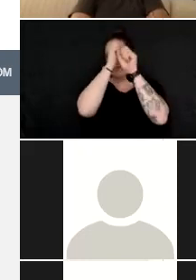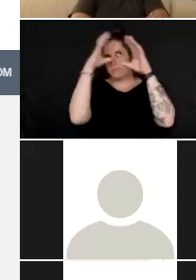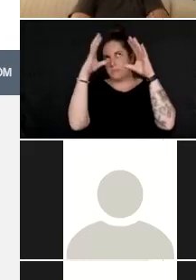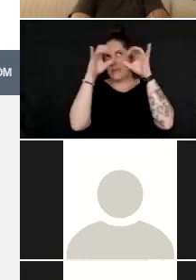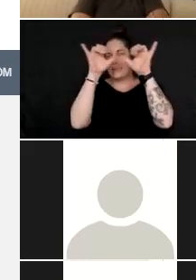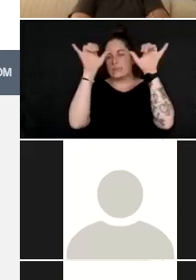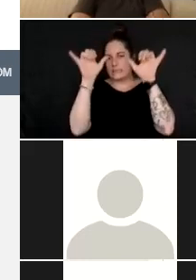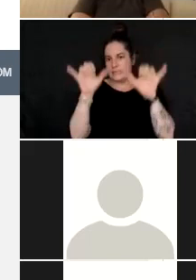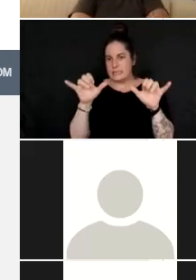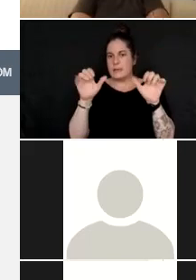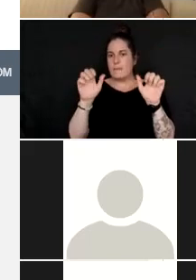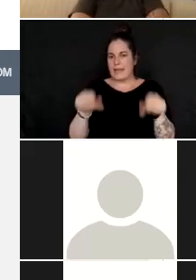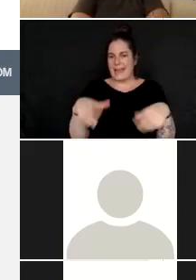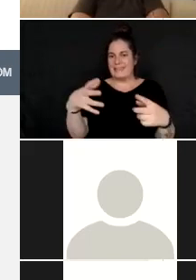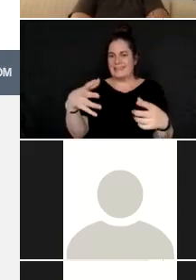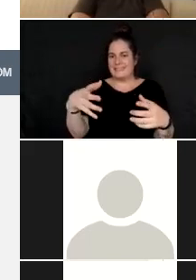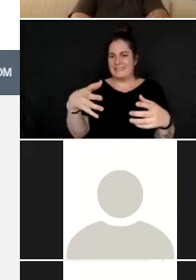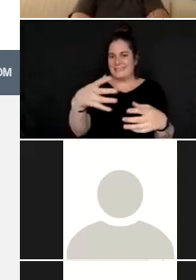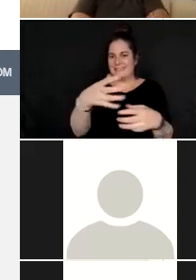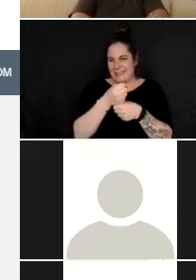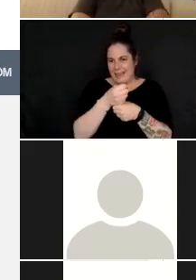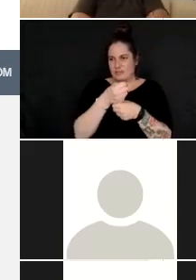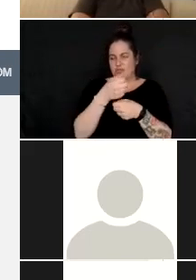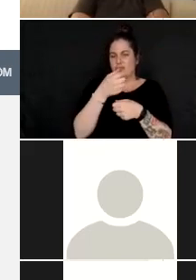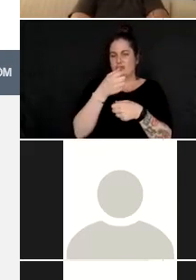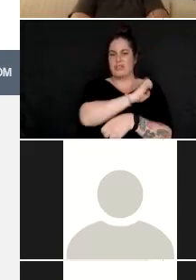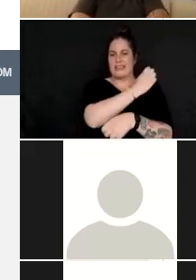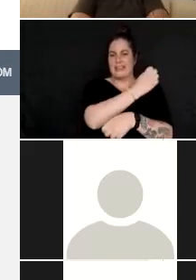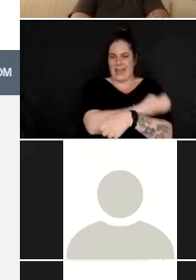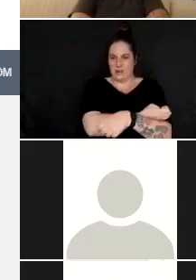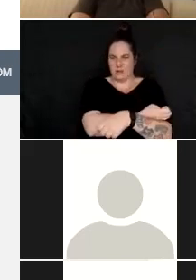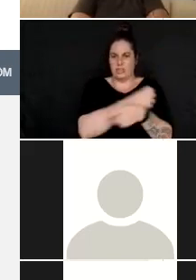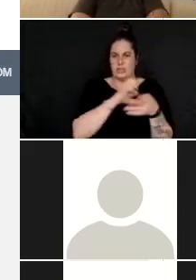of capturing the energy associated with that friction.